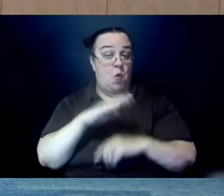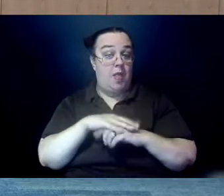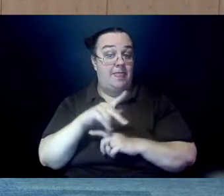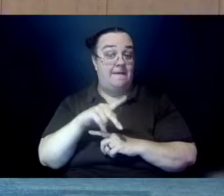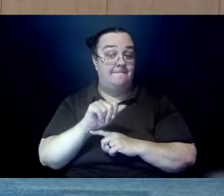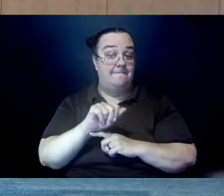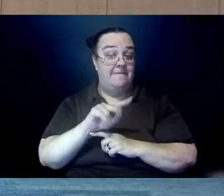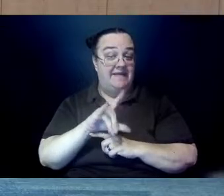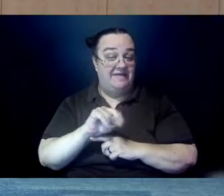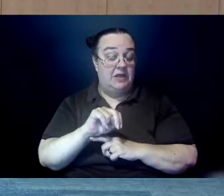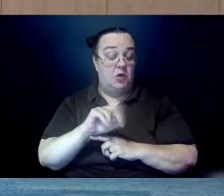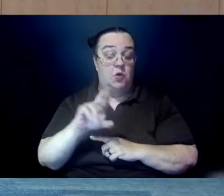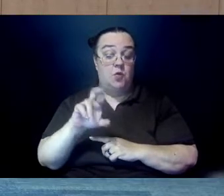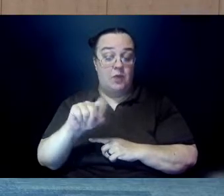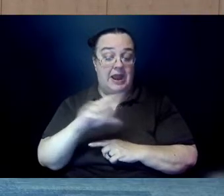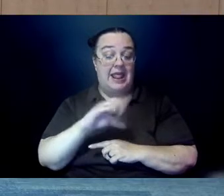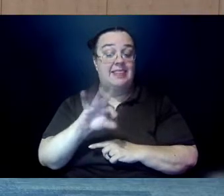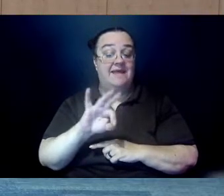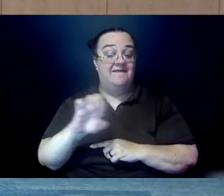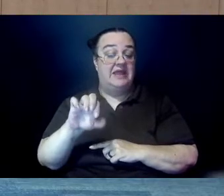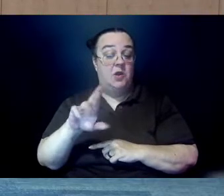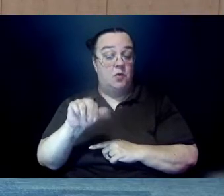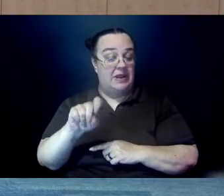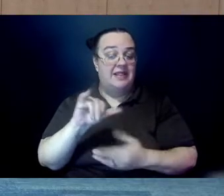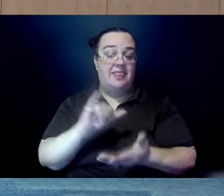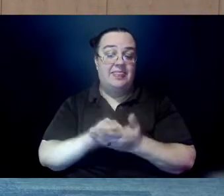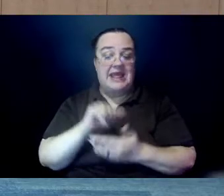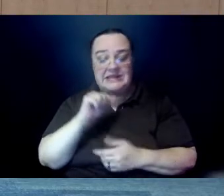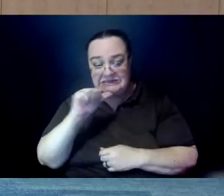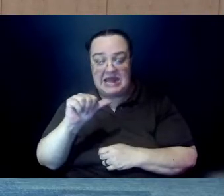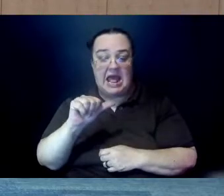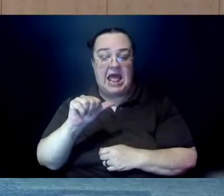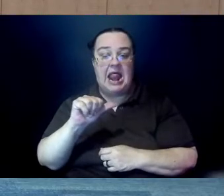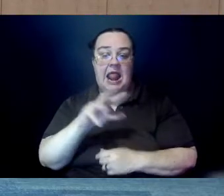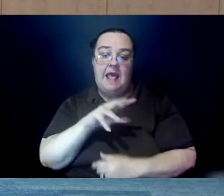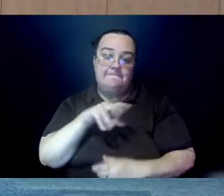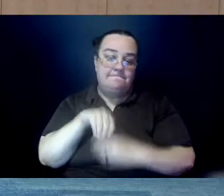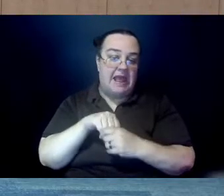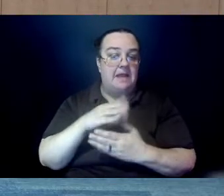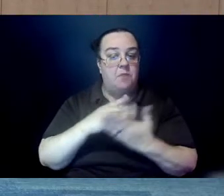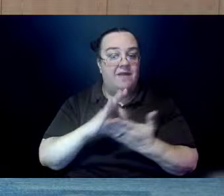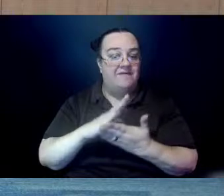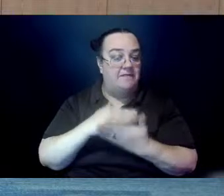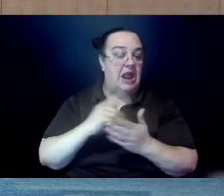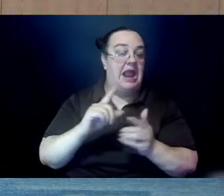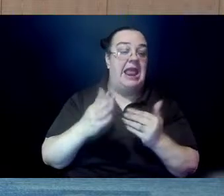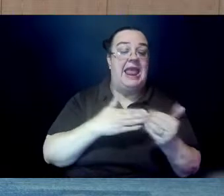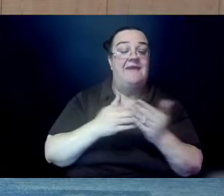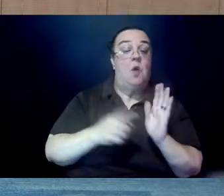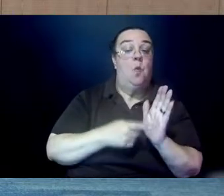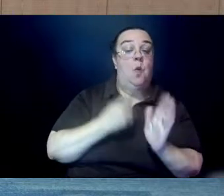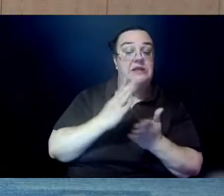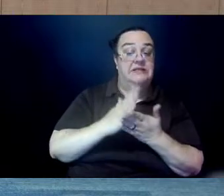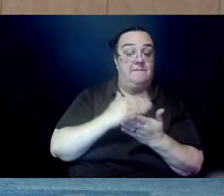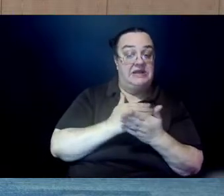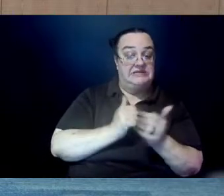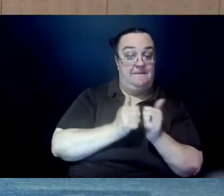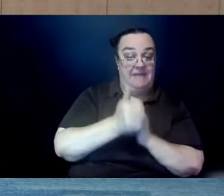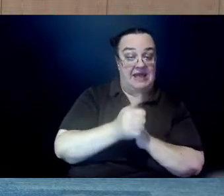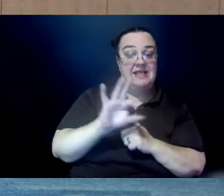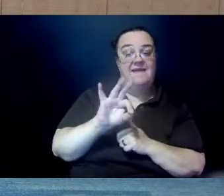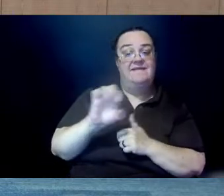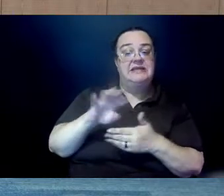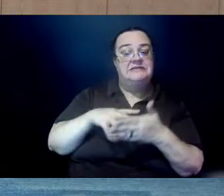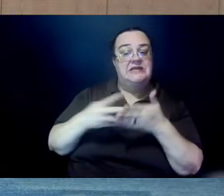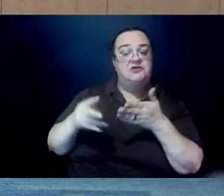rentals and the fee rates is that that is not a baked-in part of the budget. So even once the budget passes, the fee schedule is something that